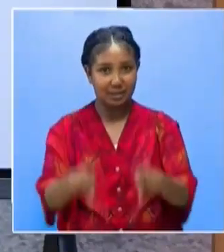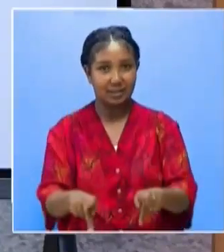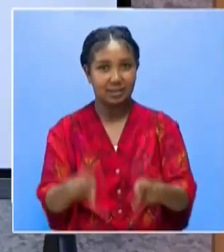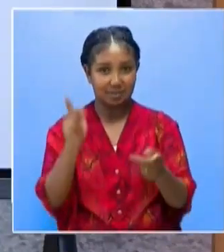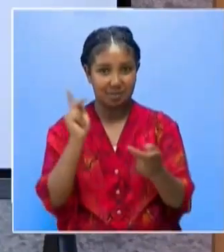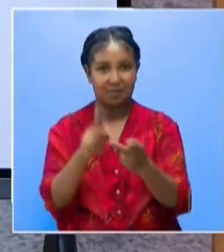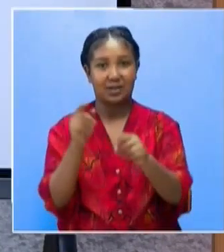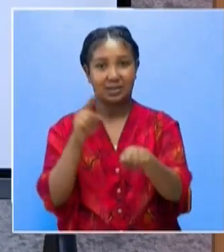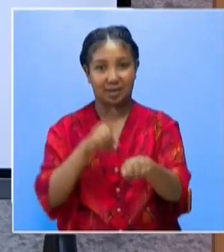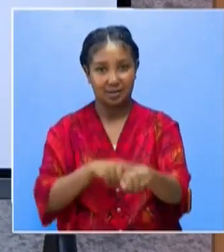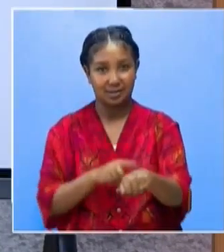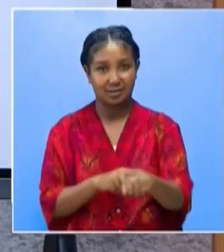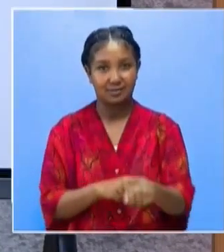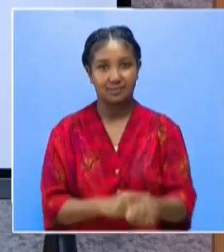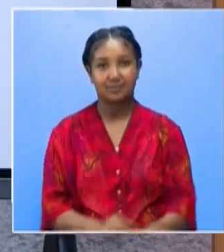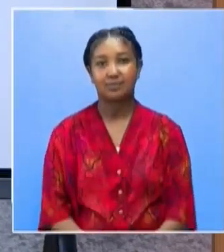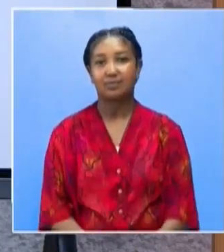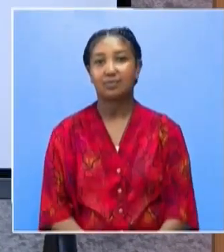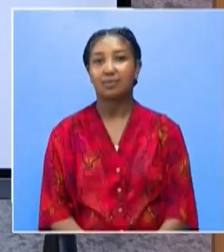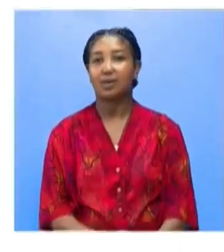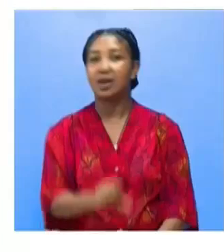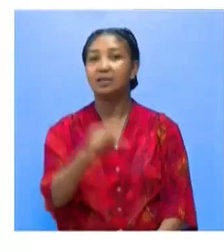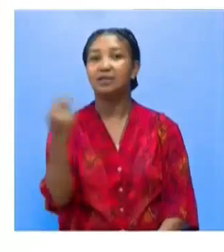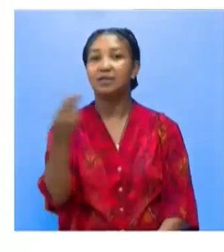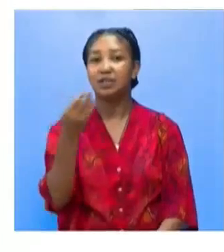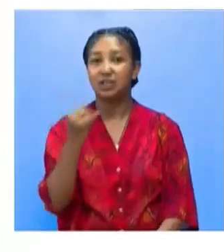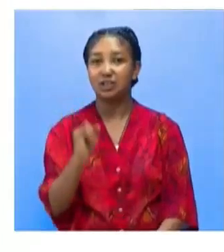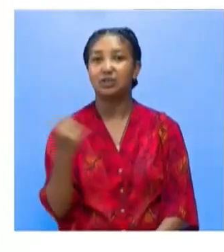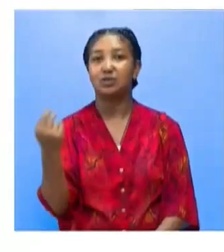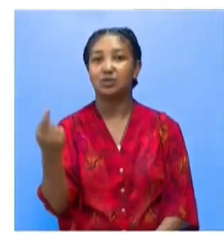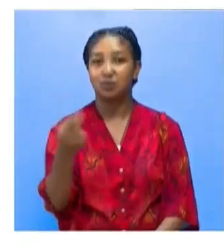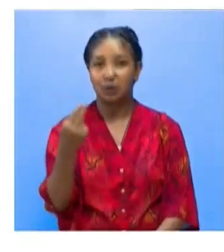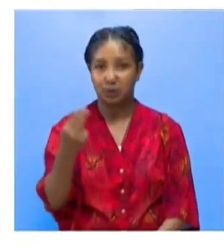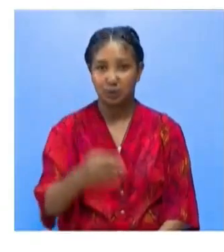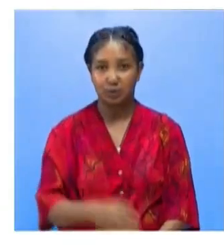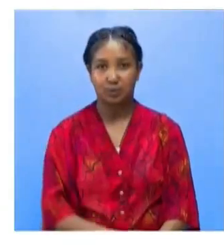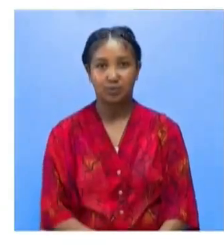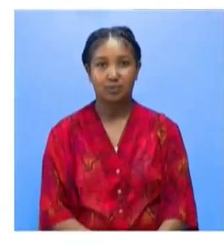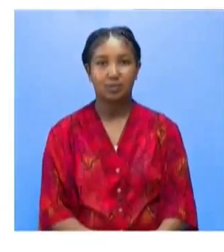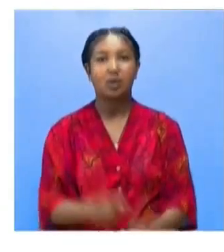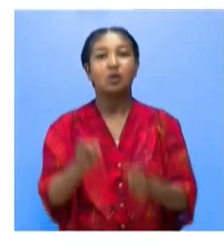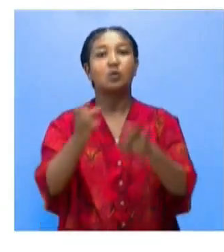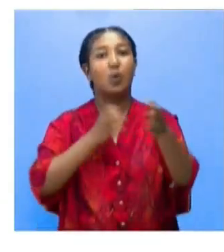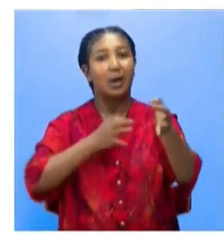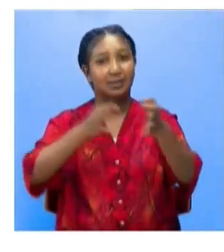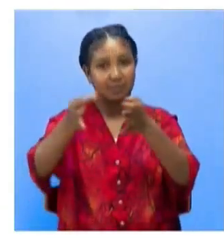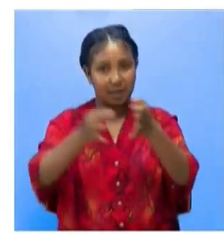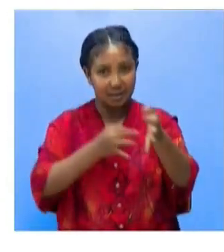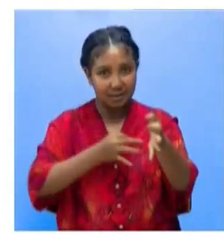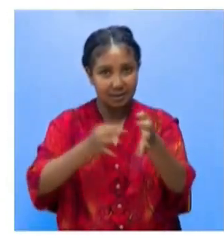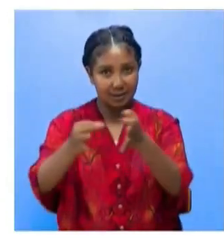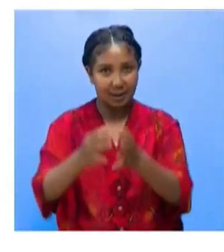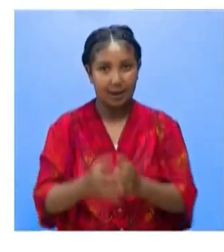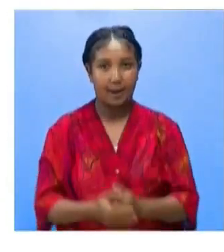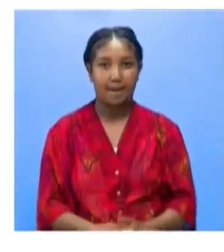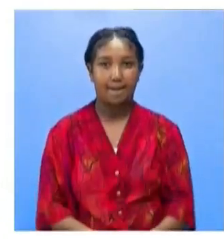tense. Notice another function is we can use to express